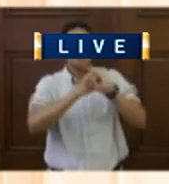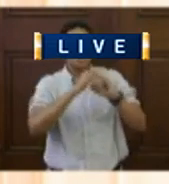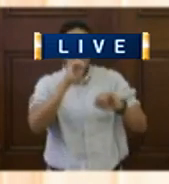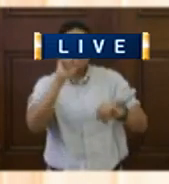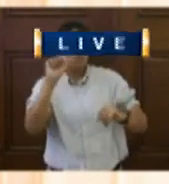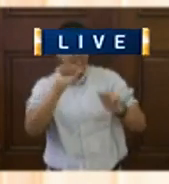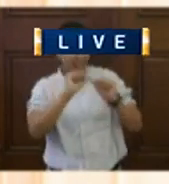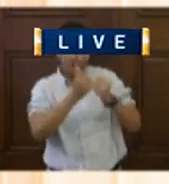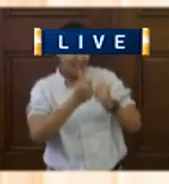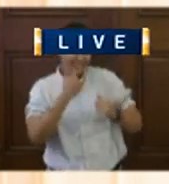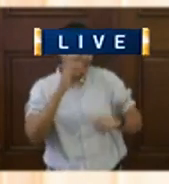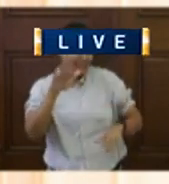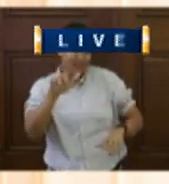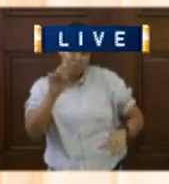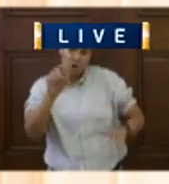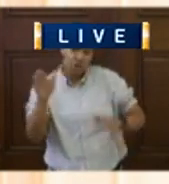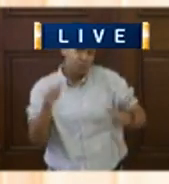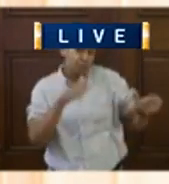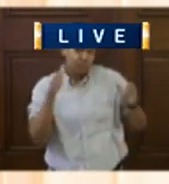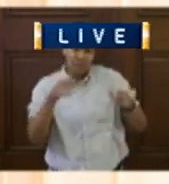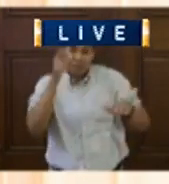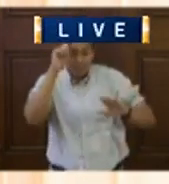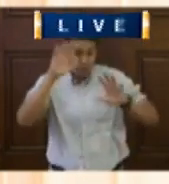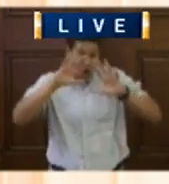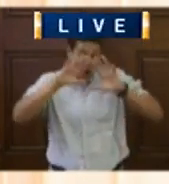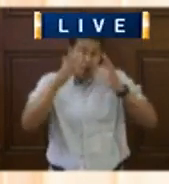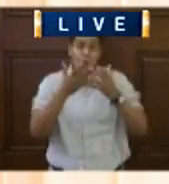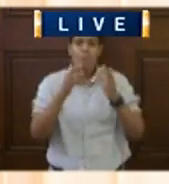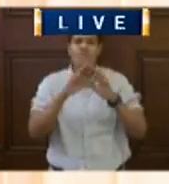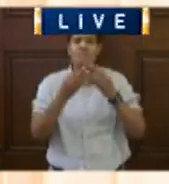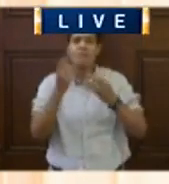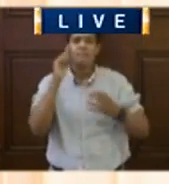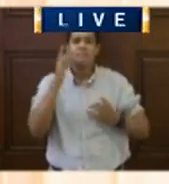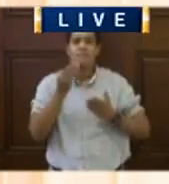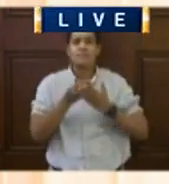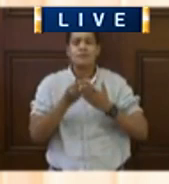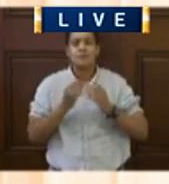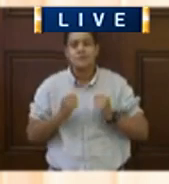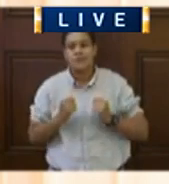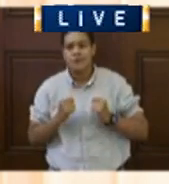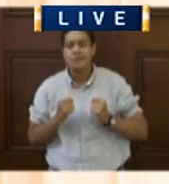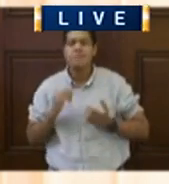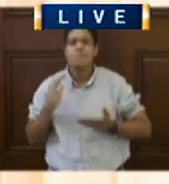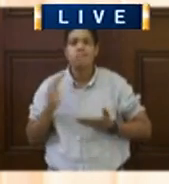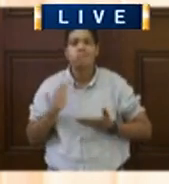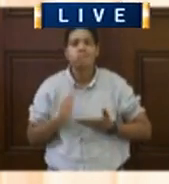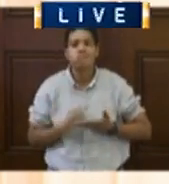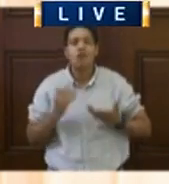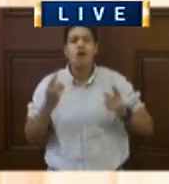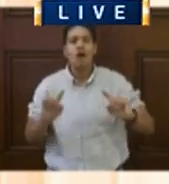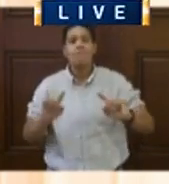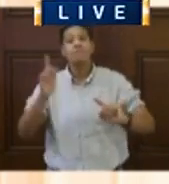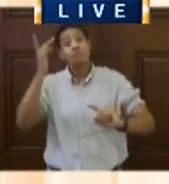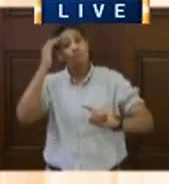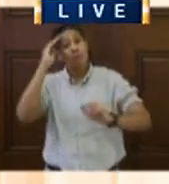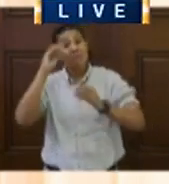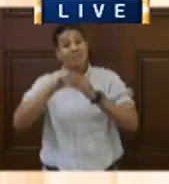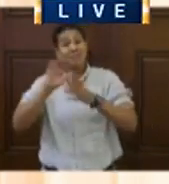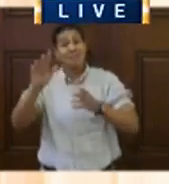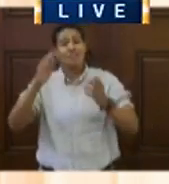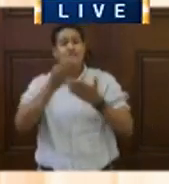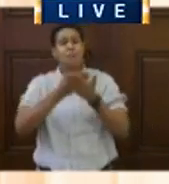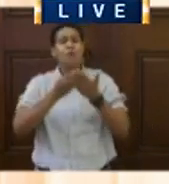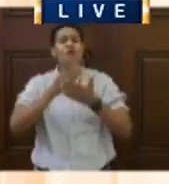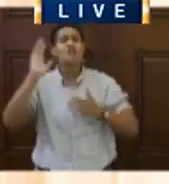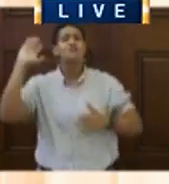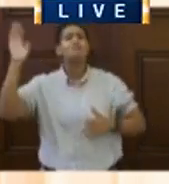that we must prepare as a global family for a recession. You know, the Prime Minister made his budget presentation only last